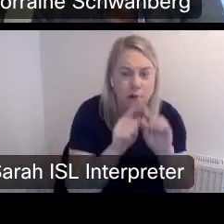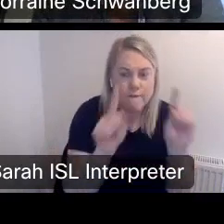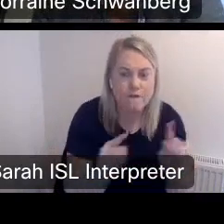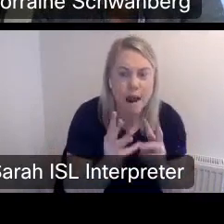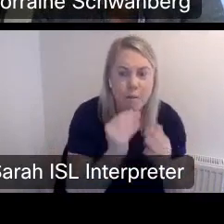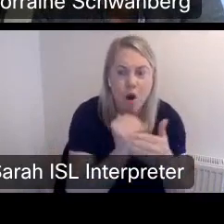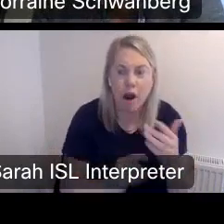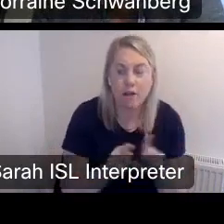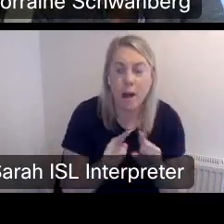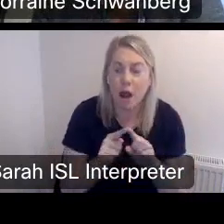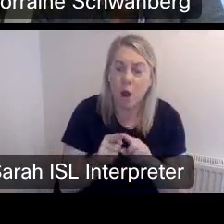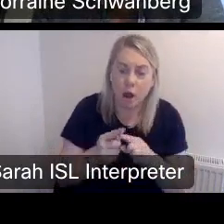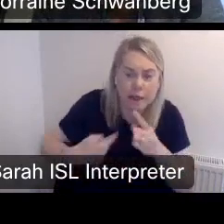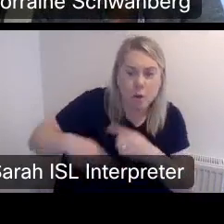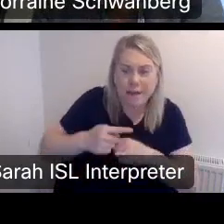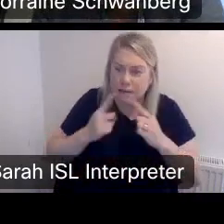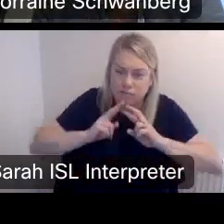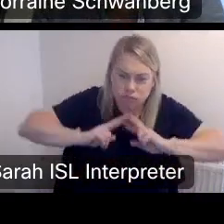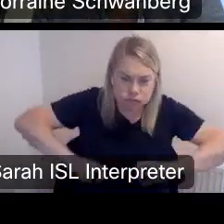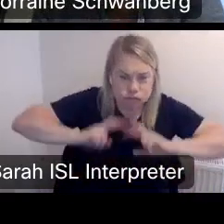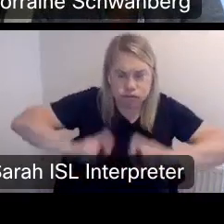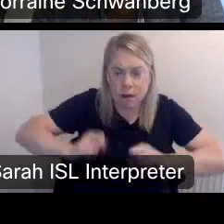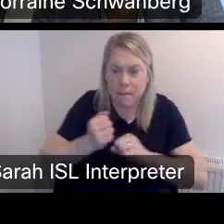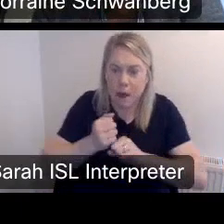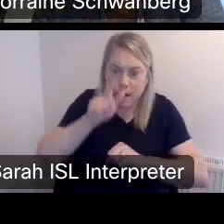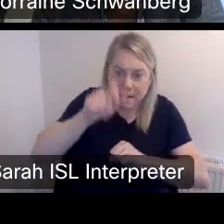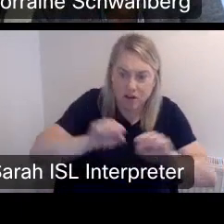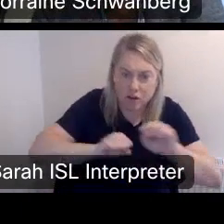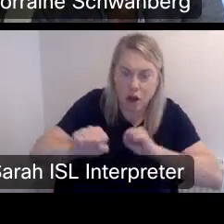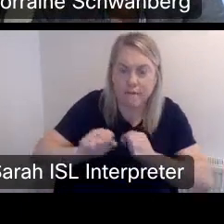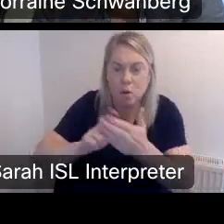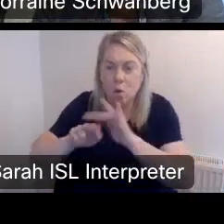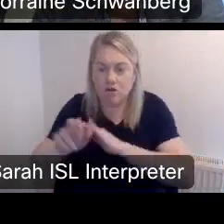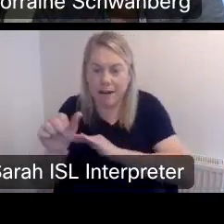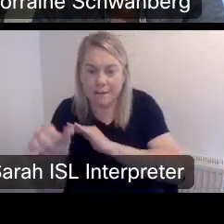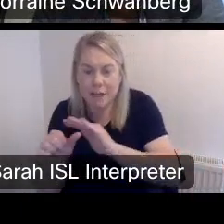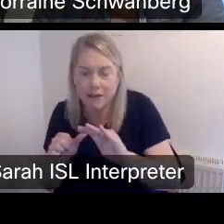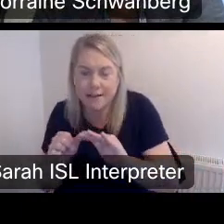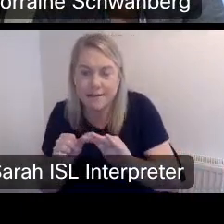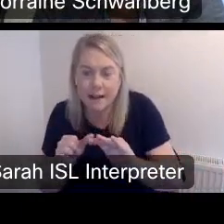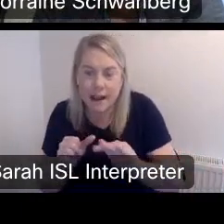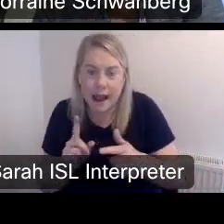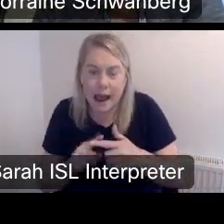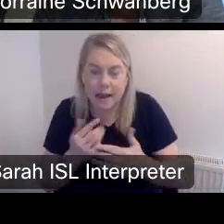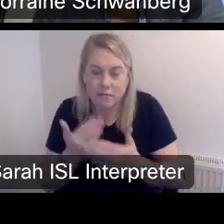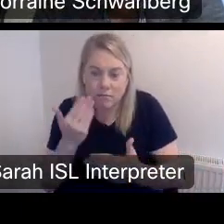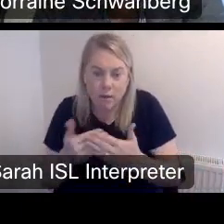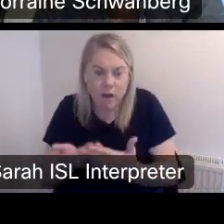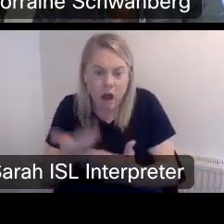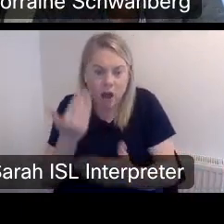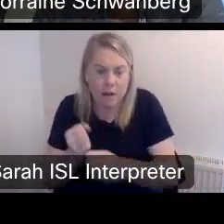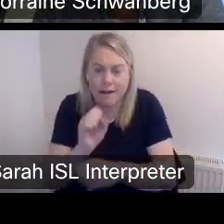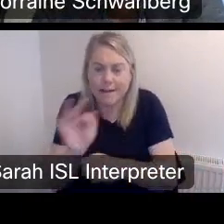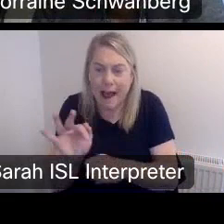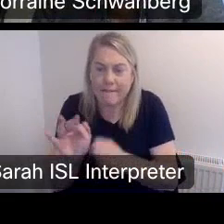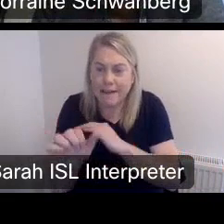done quite a lot of research in terms of patient service user experience, and have learned as well around staff experiences around open